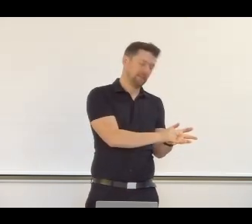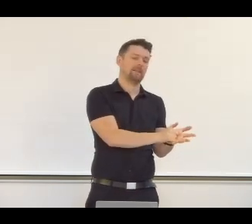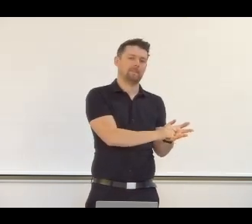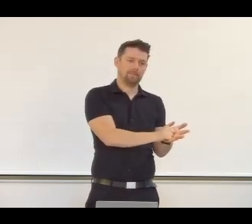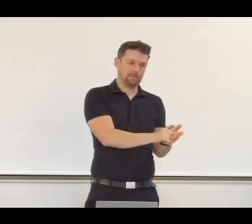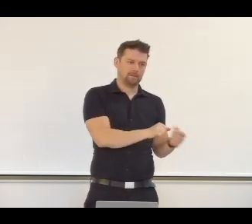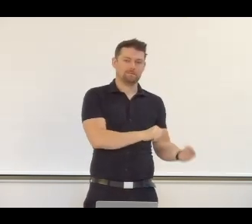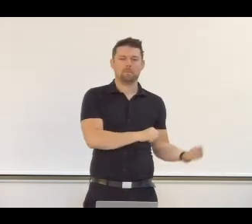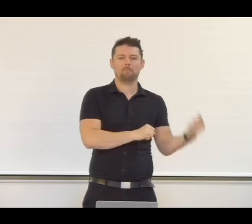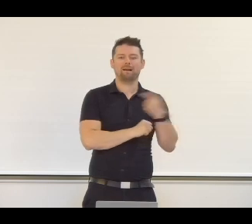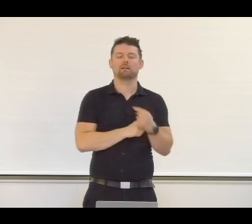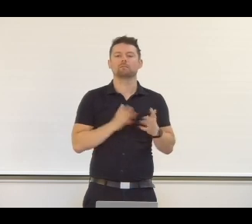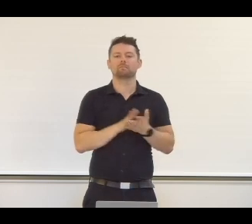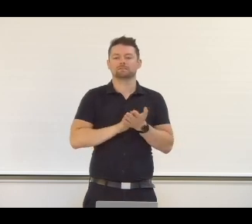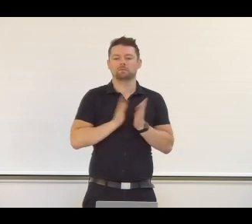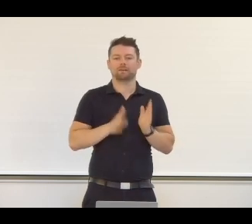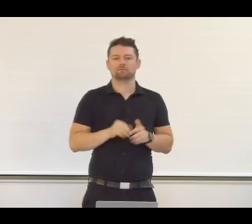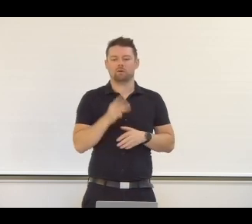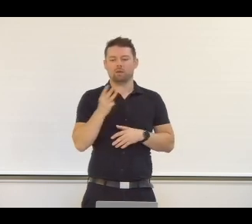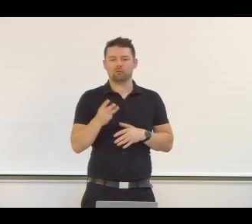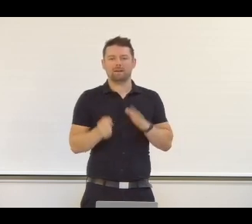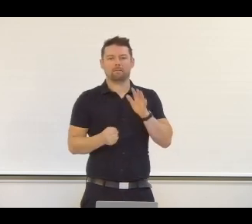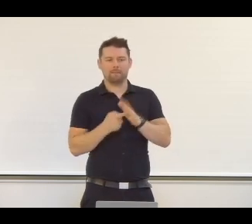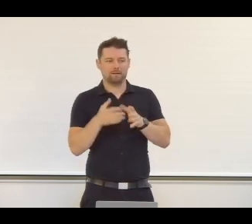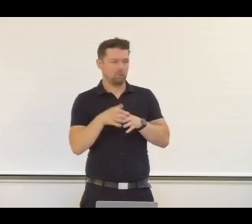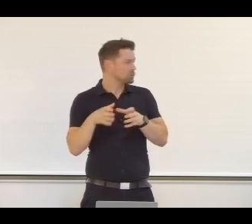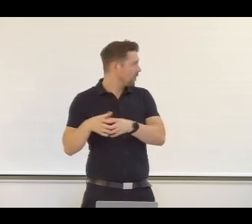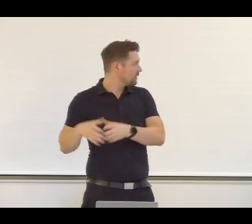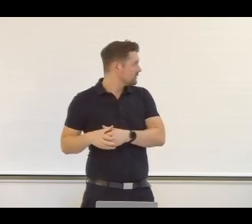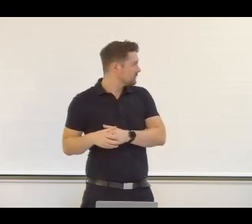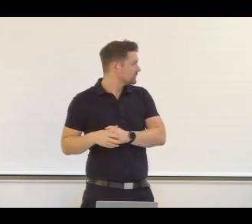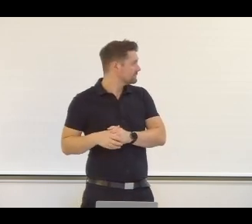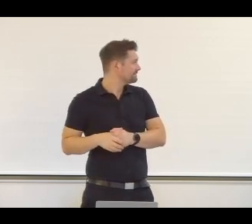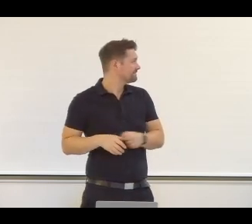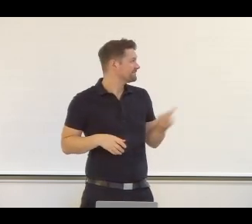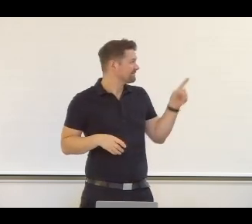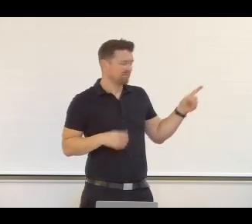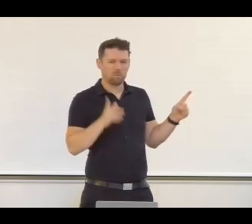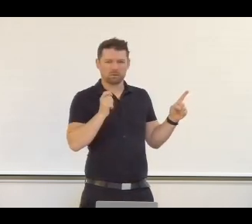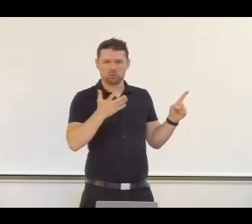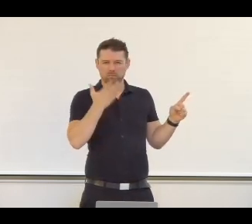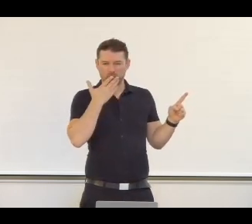3 main modules, and it started. And this picture is a bit boring,